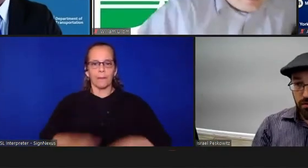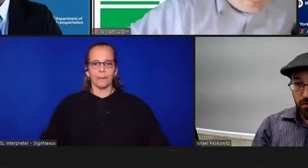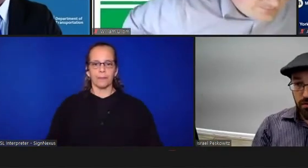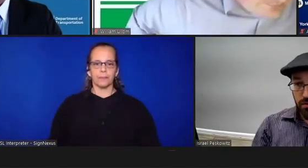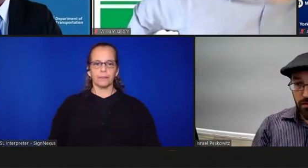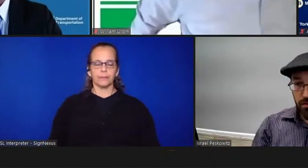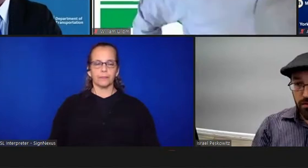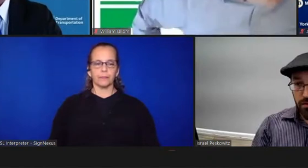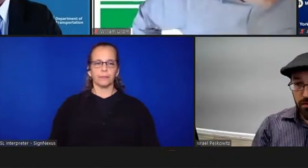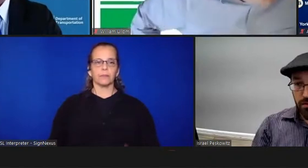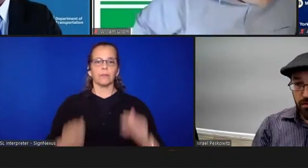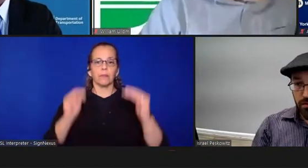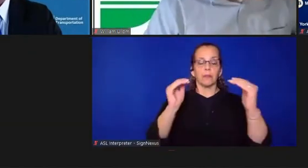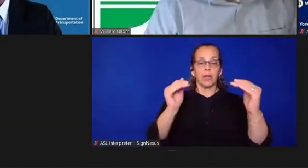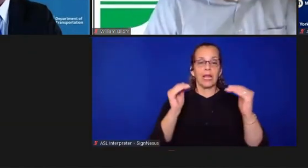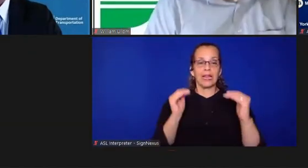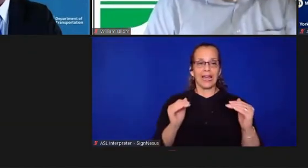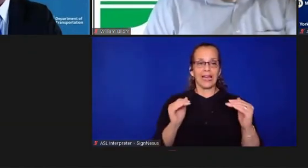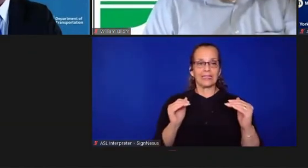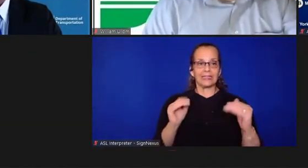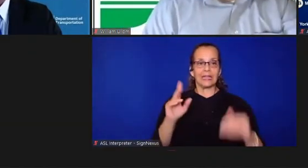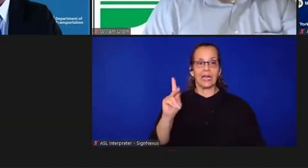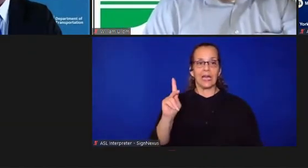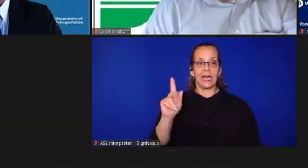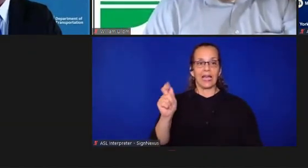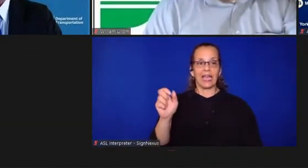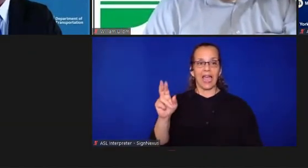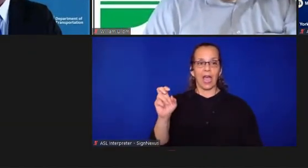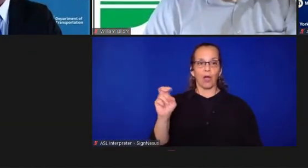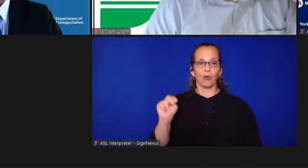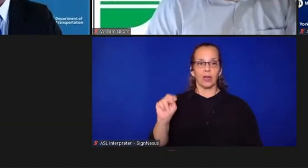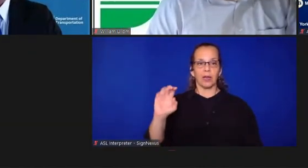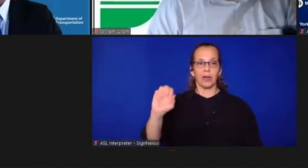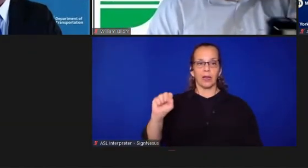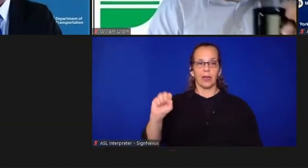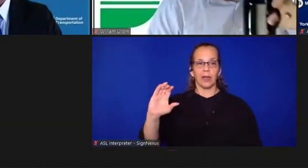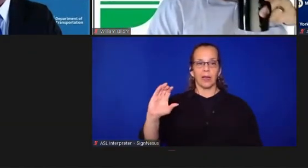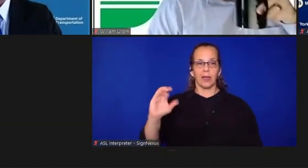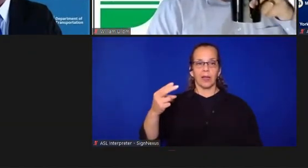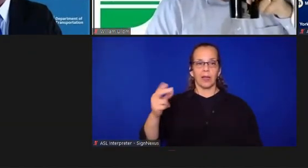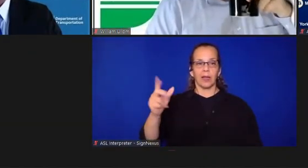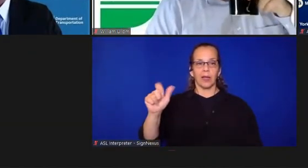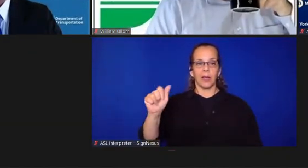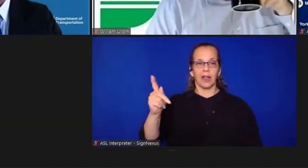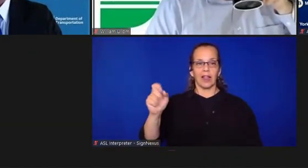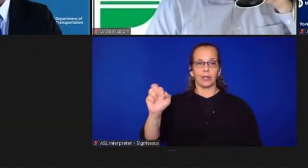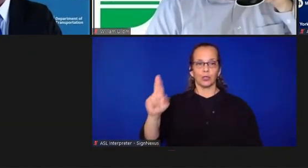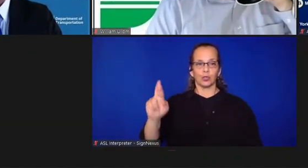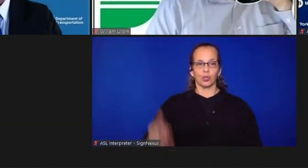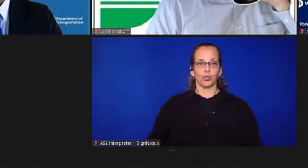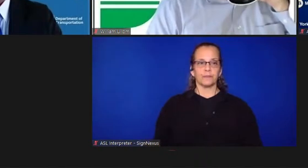our next speaker is Karen schlachter followed by Marcia Dresden tepler